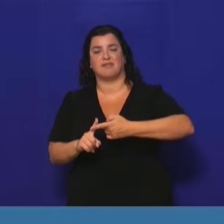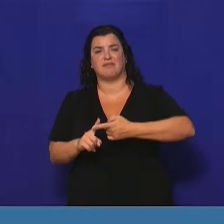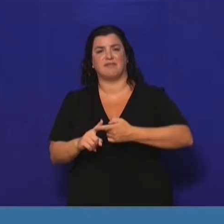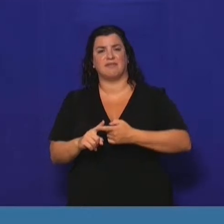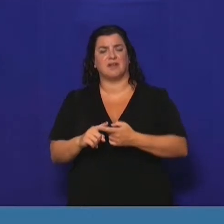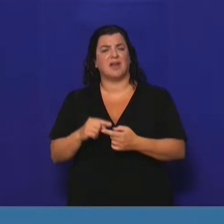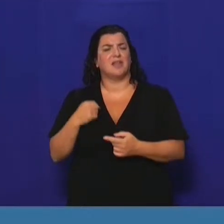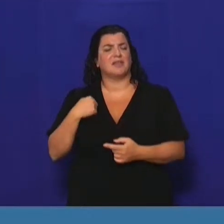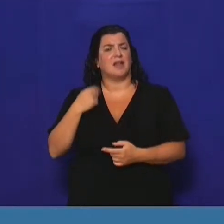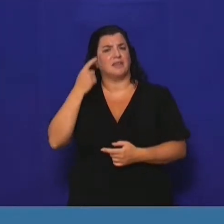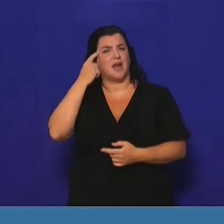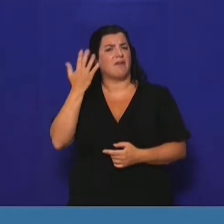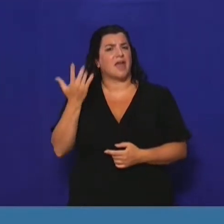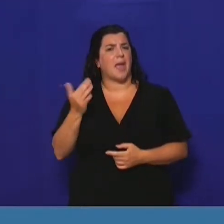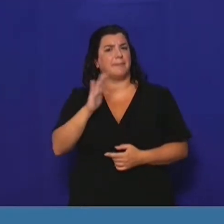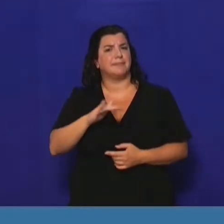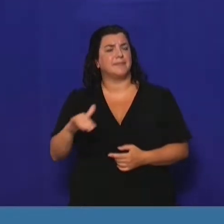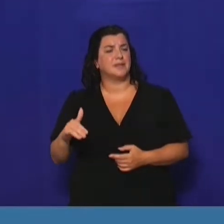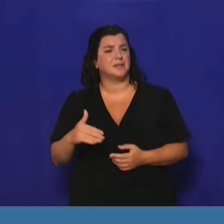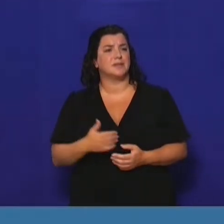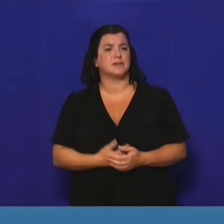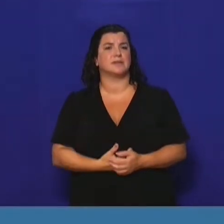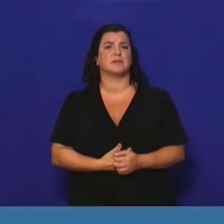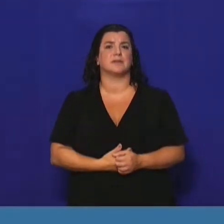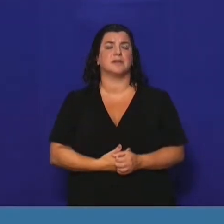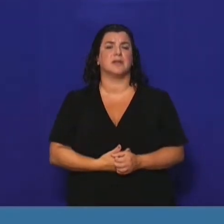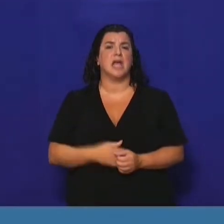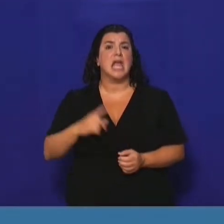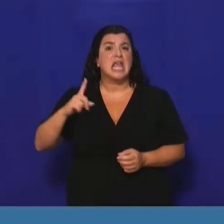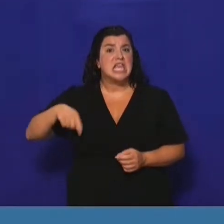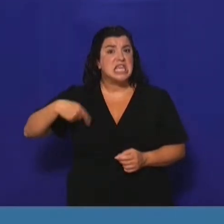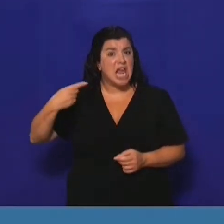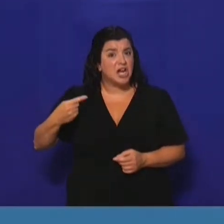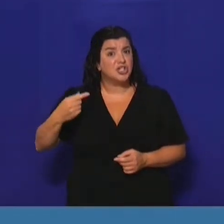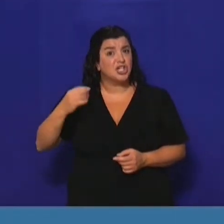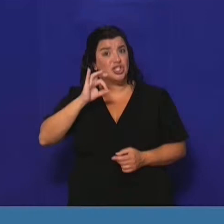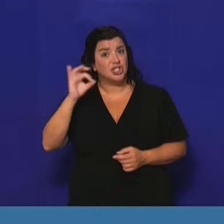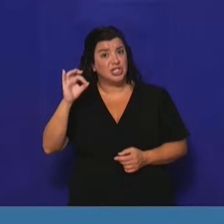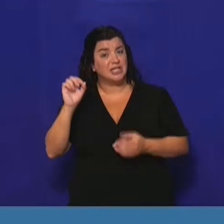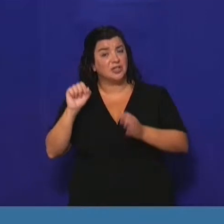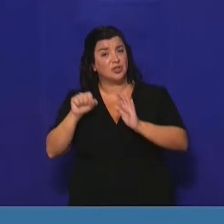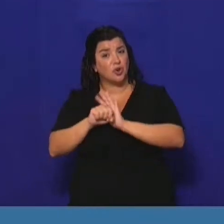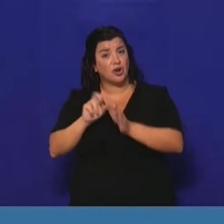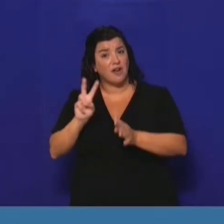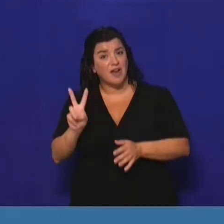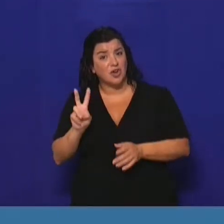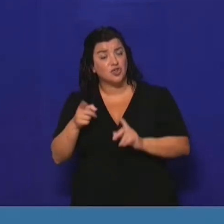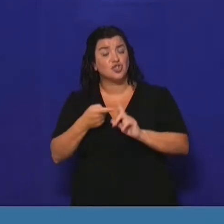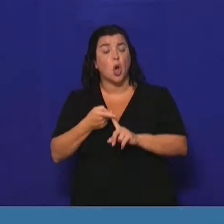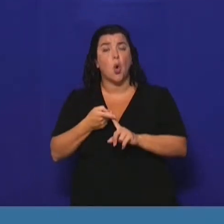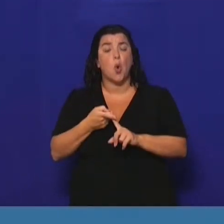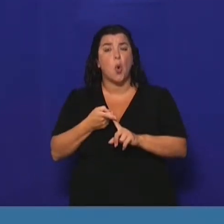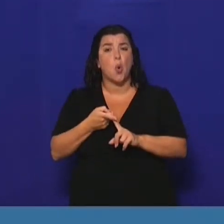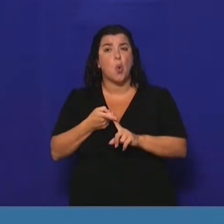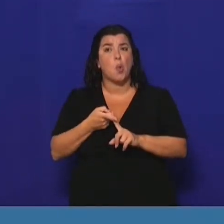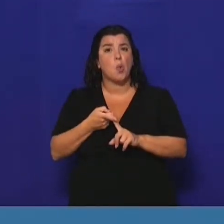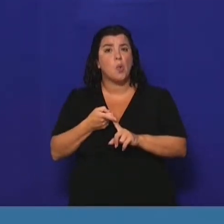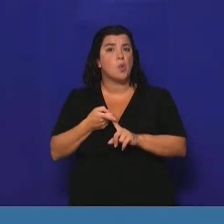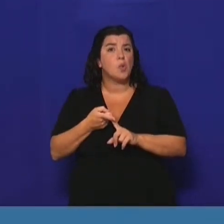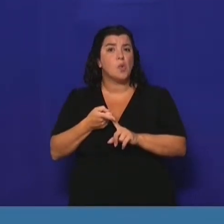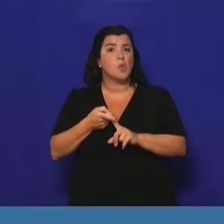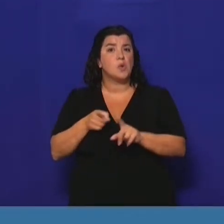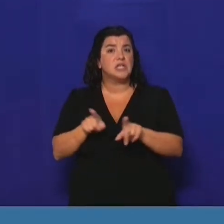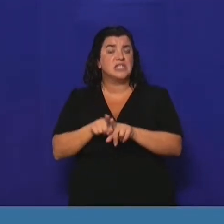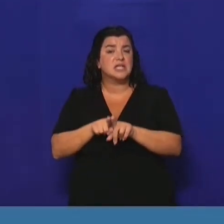update on if it's a reinfection or if the virus lingered in the body. Thank you. Okay. Thank you, Laura. Mela, fu